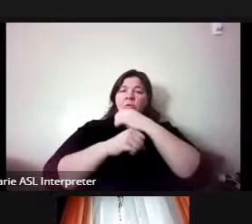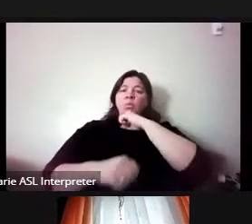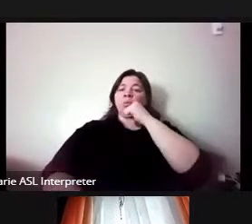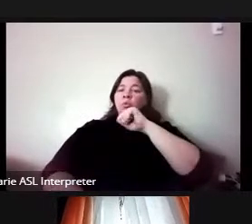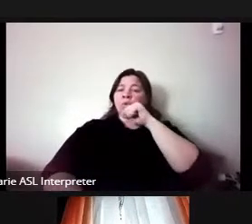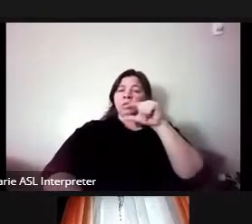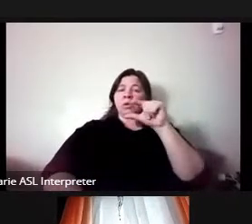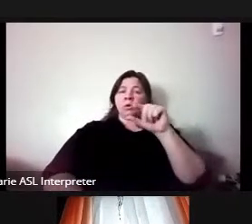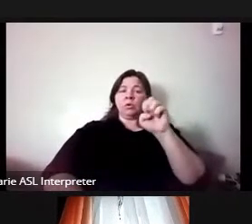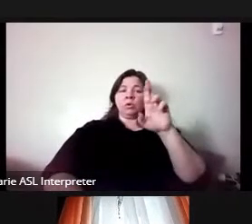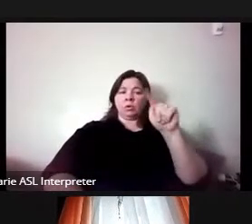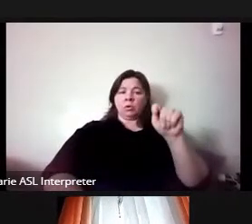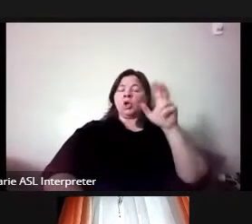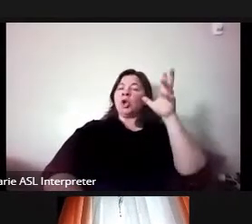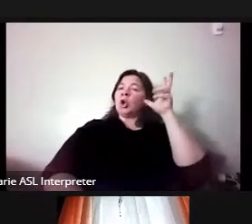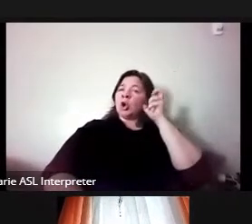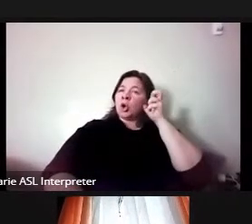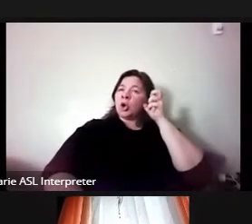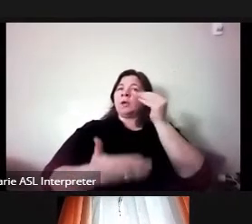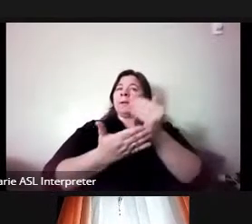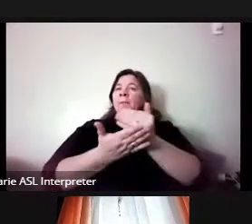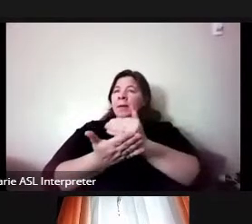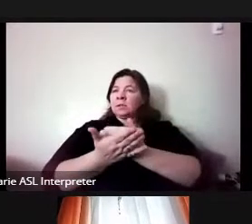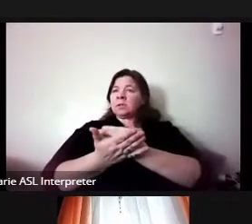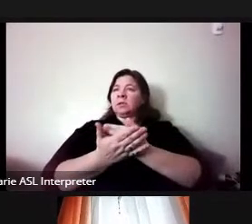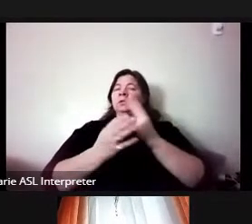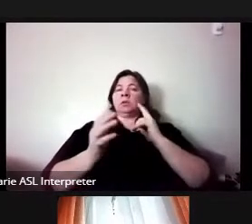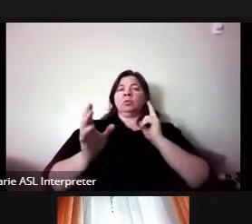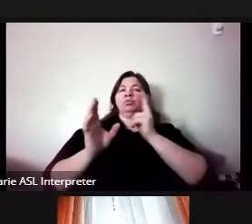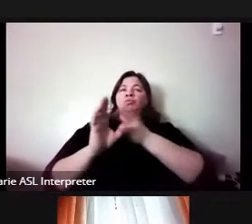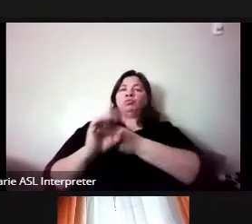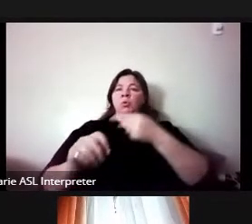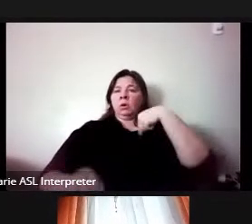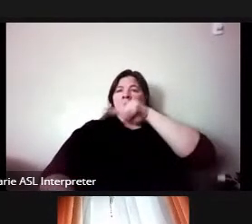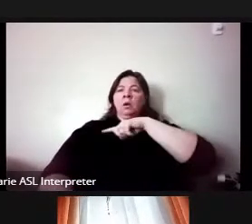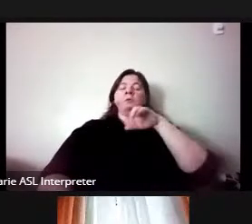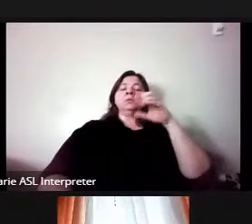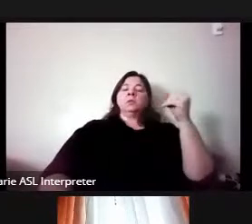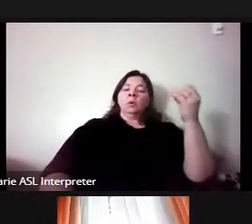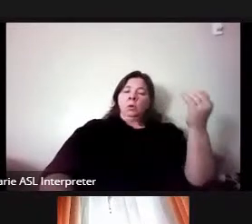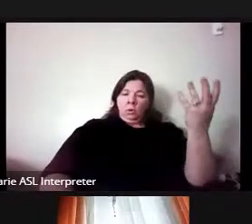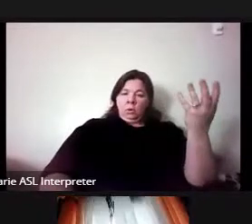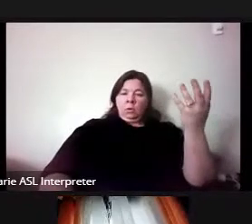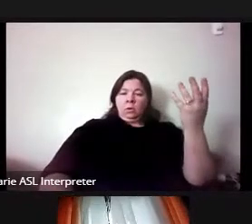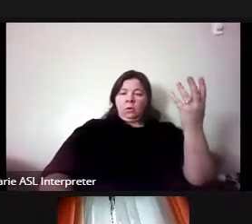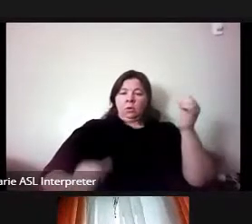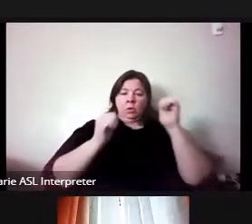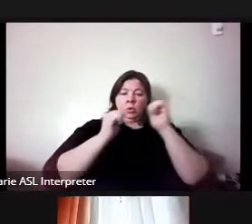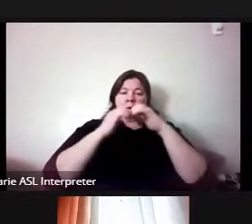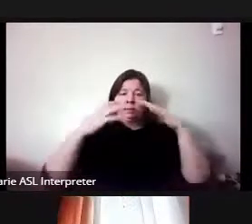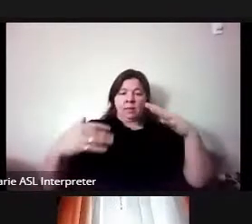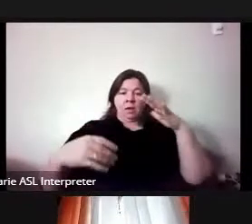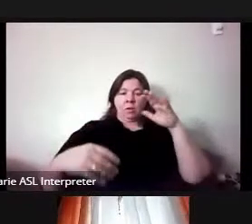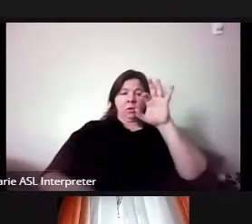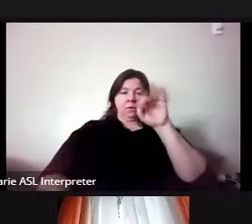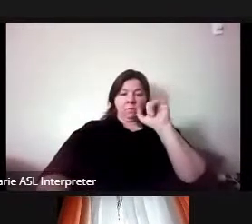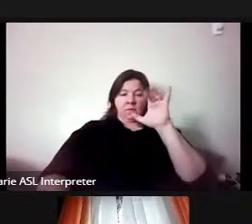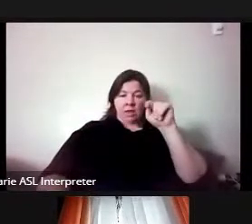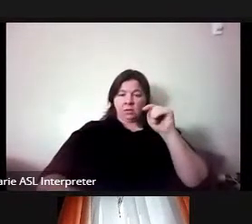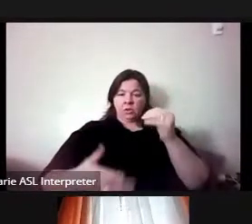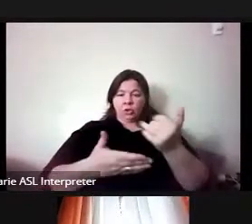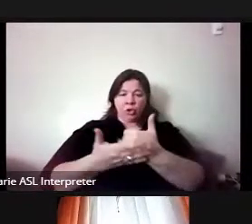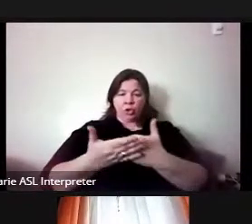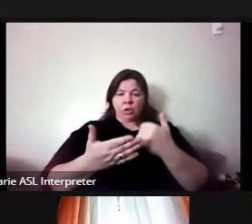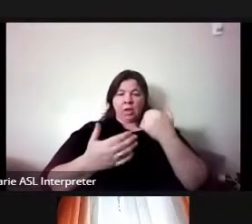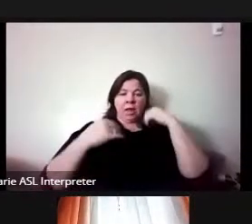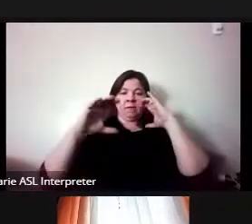message of Onpassive and have come on board with us. So without the fact that it's not an earning. In fact, I